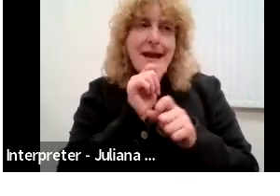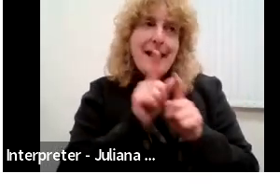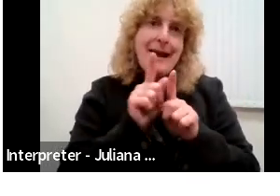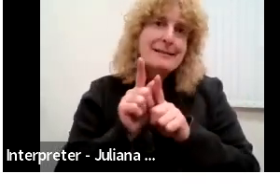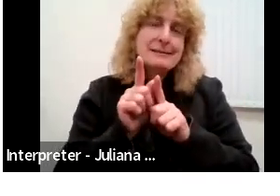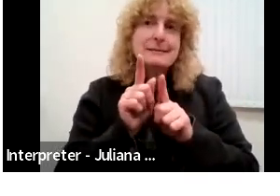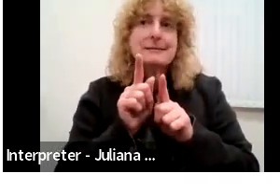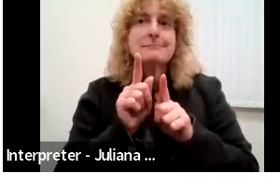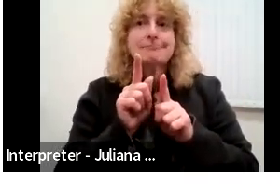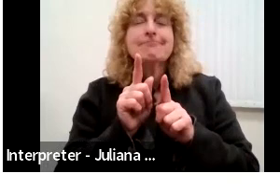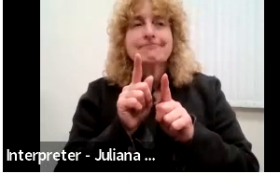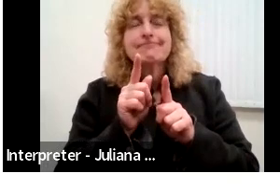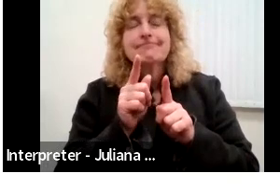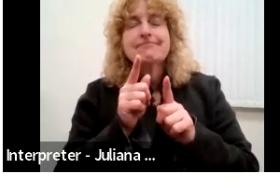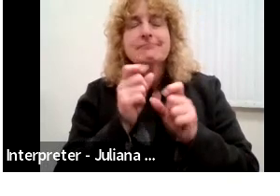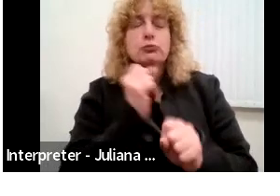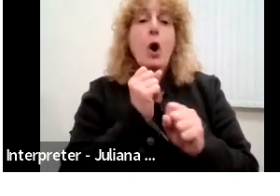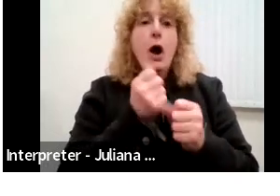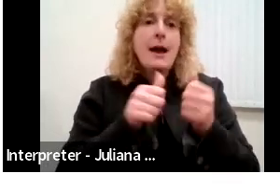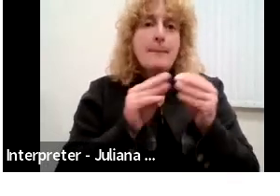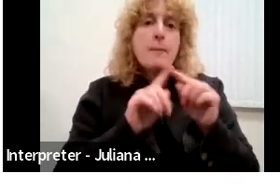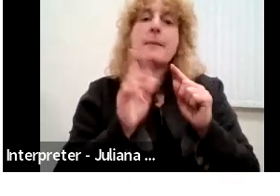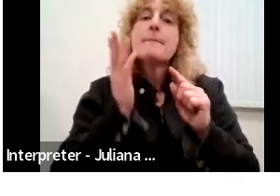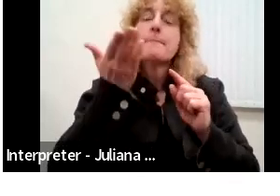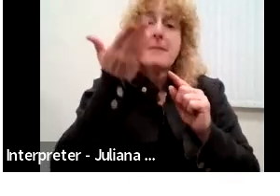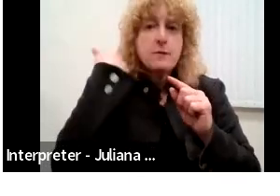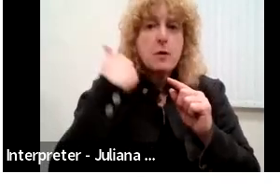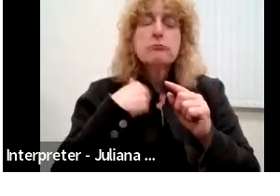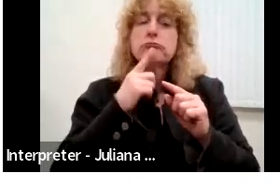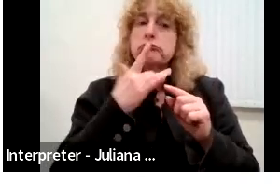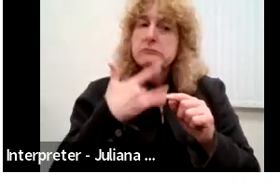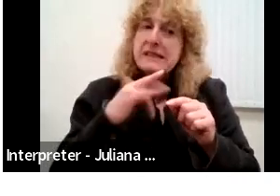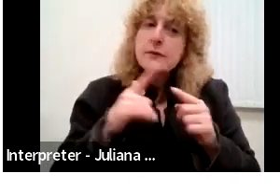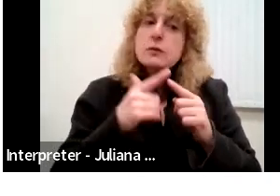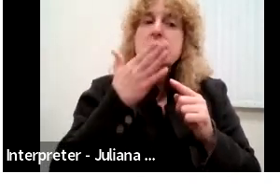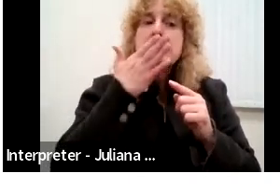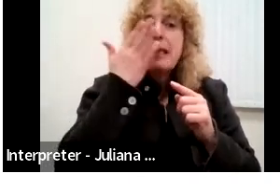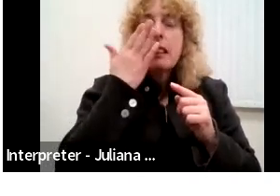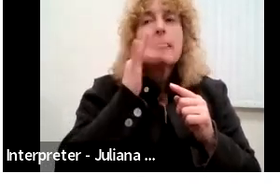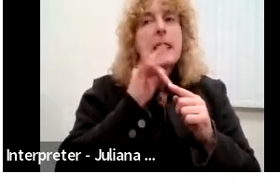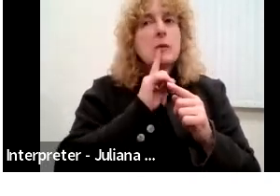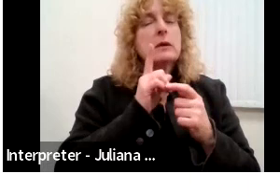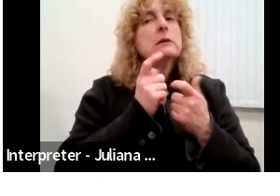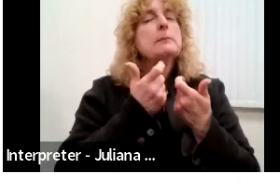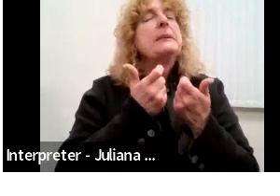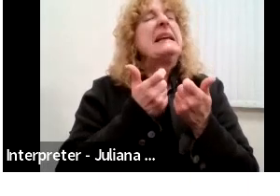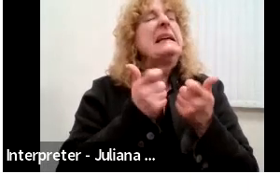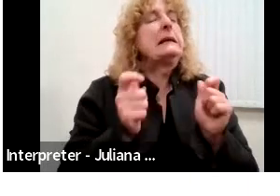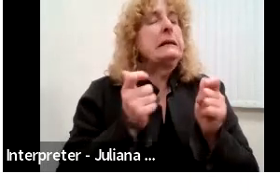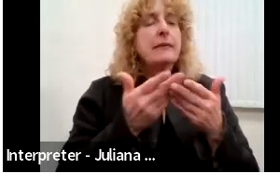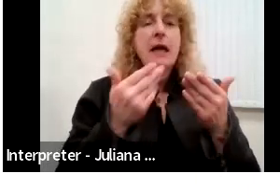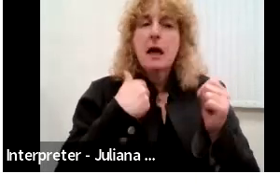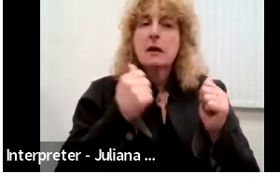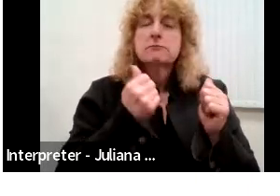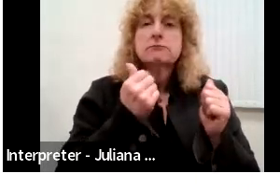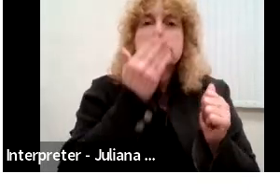as potent anymore, but I used to be really, really sensitive to smells. And that was like a really big thing, that like I could smell